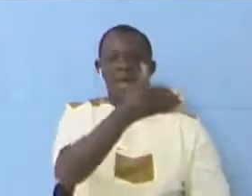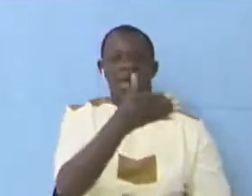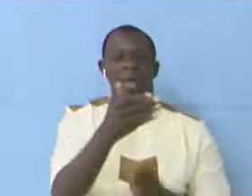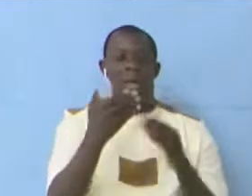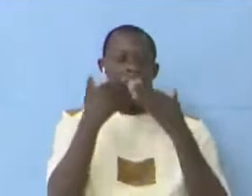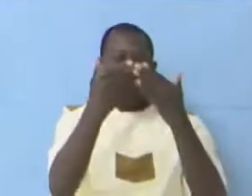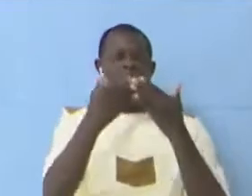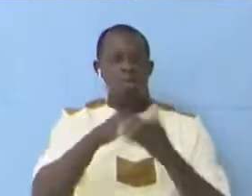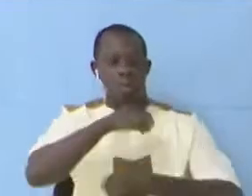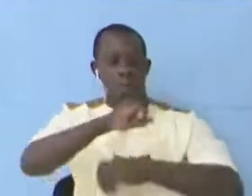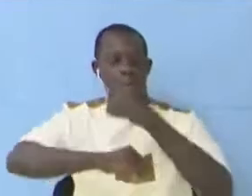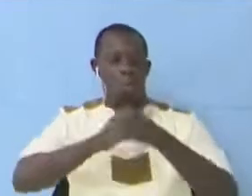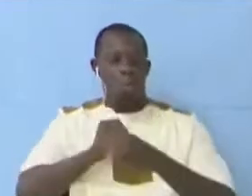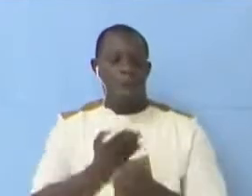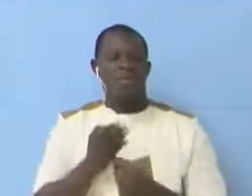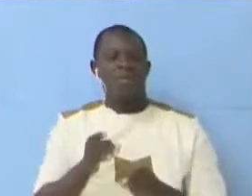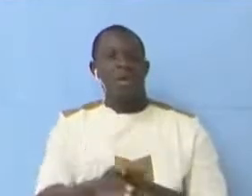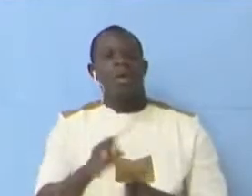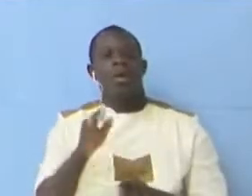killed. And